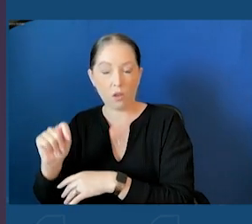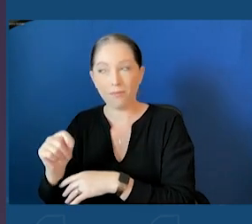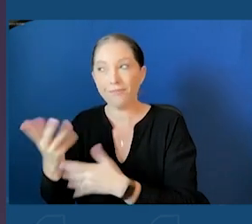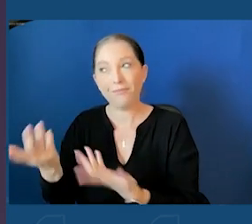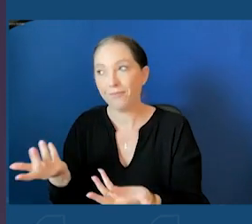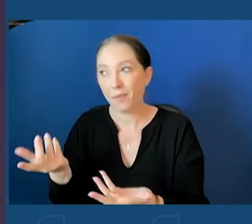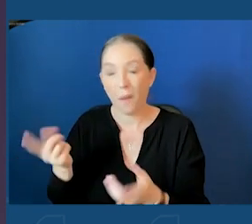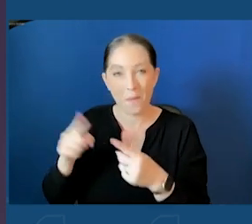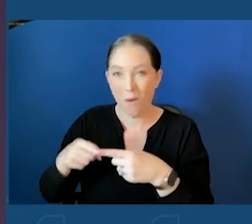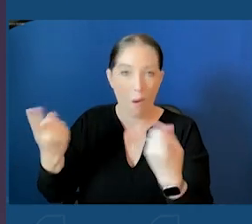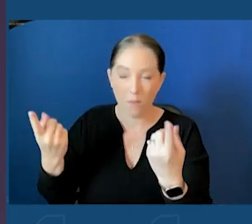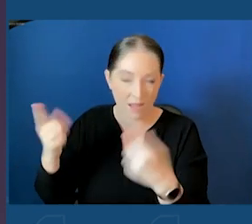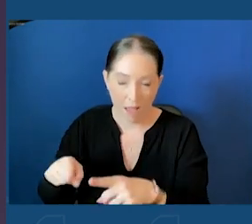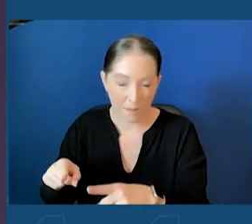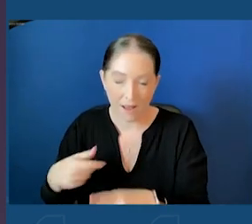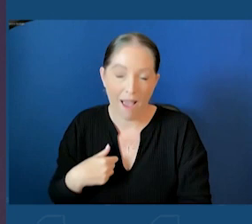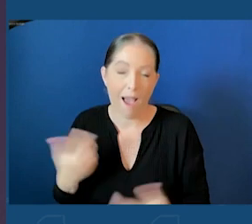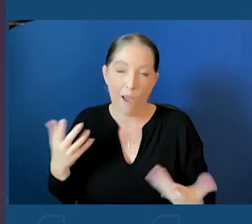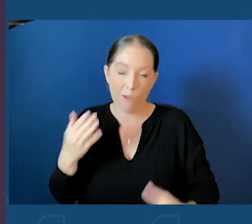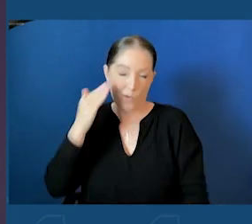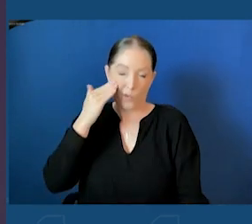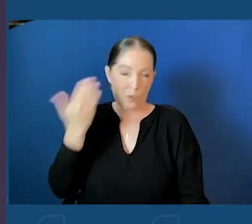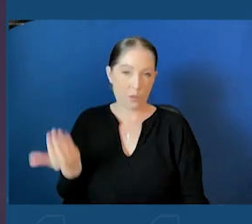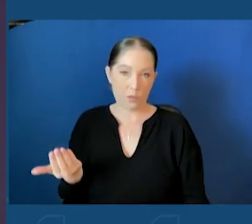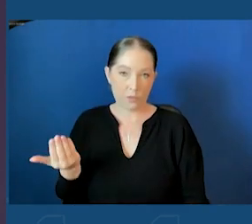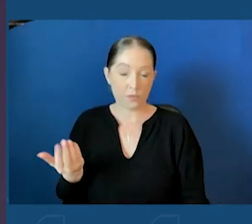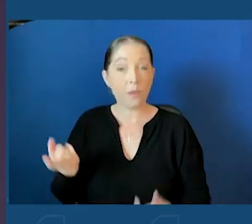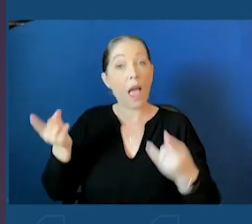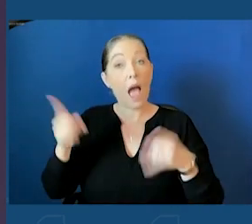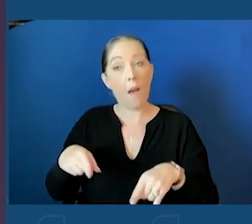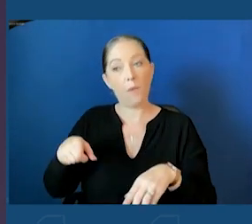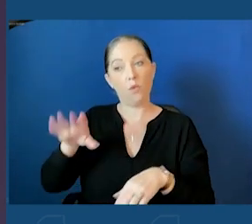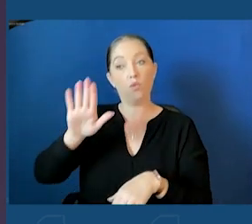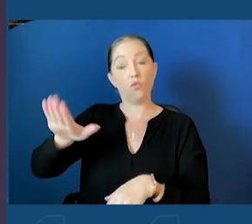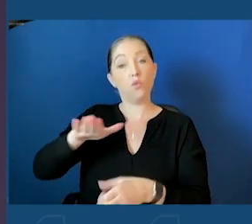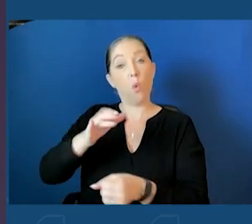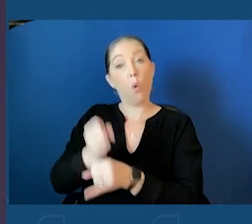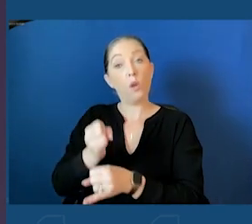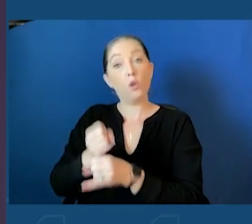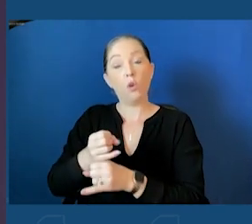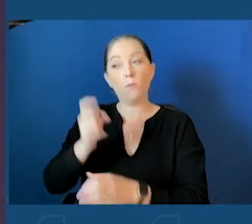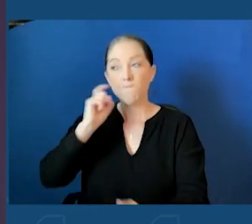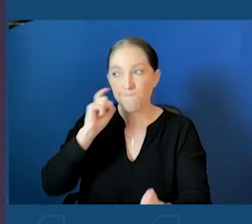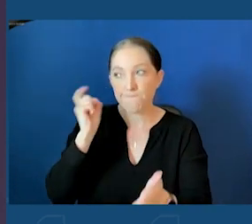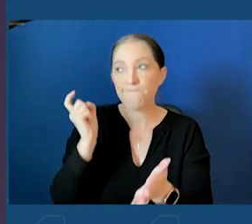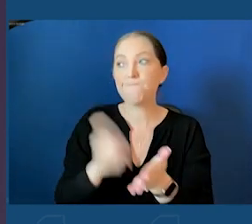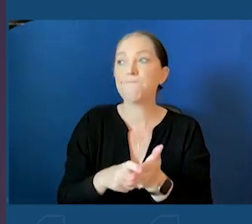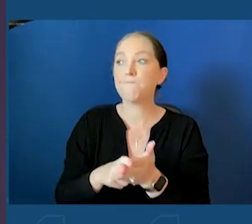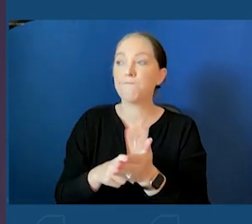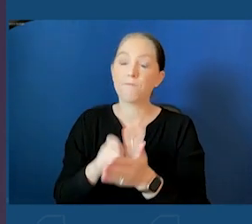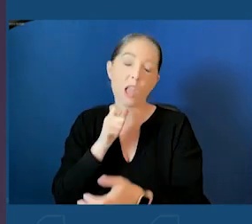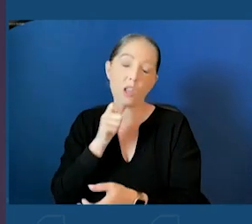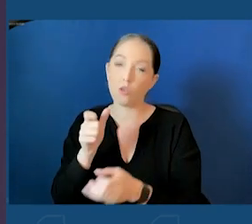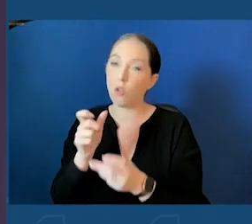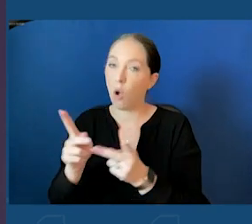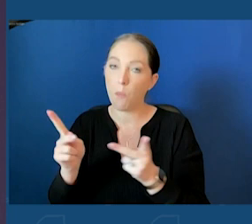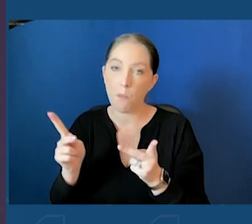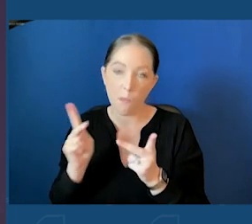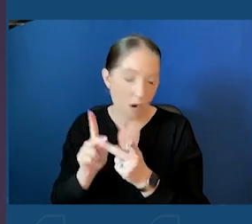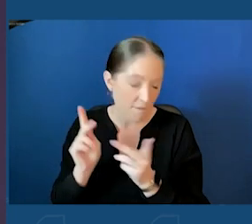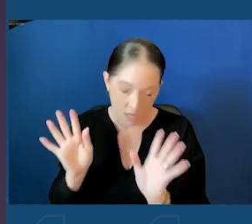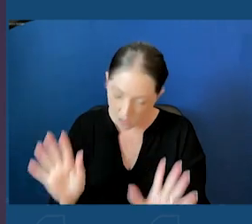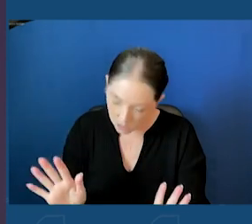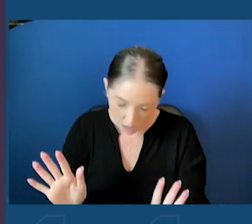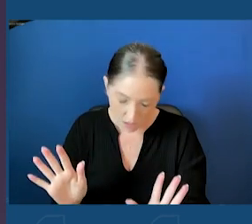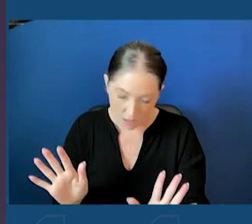true. When you are an institution that recognizes that all is not perfect, that you're willing to call it out, whether it is